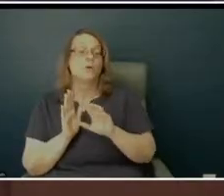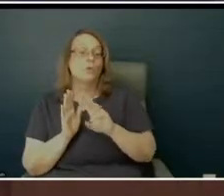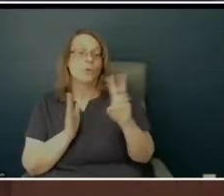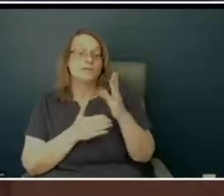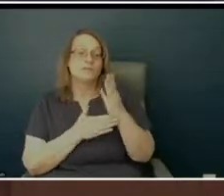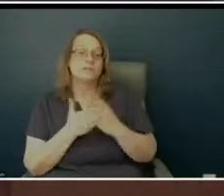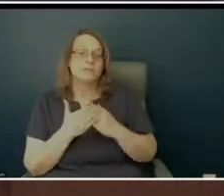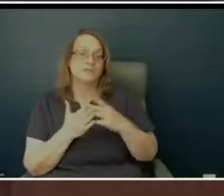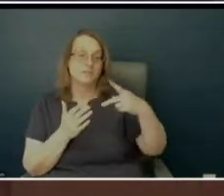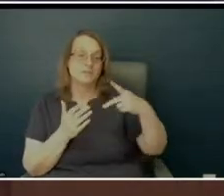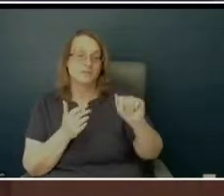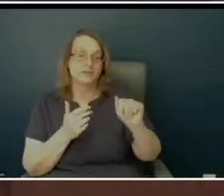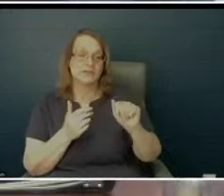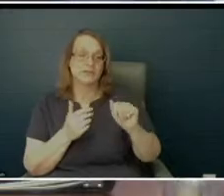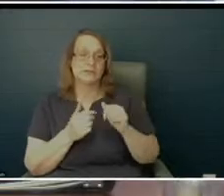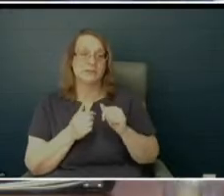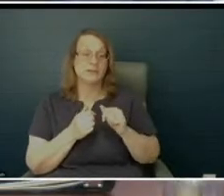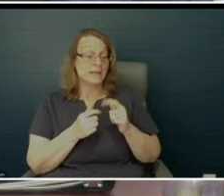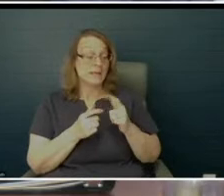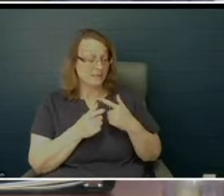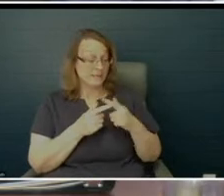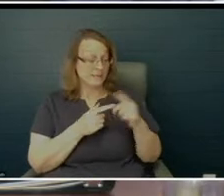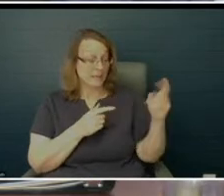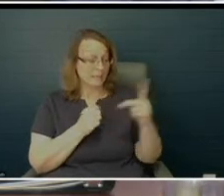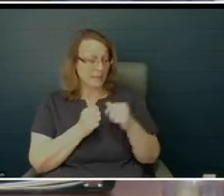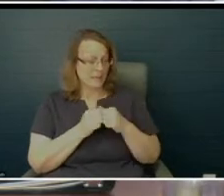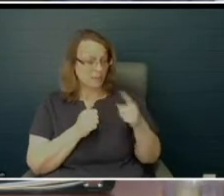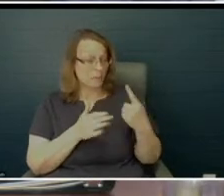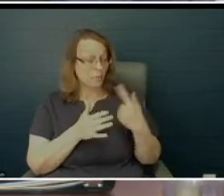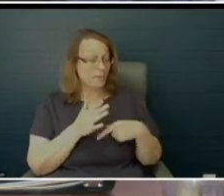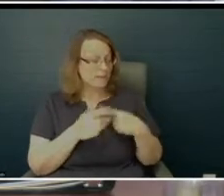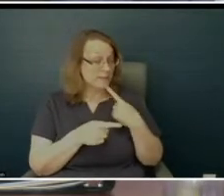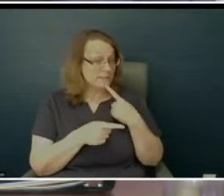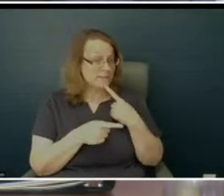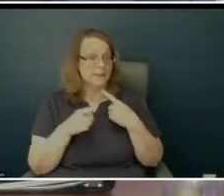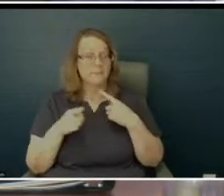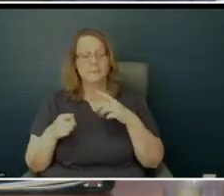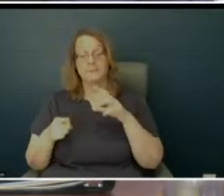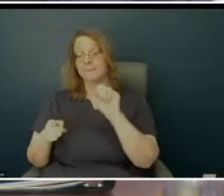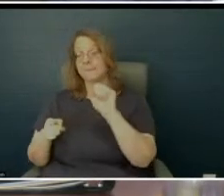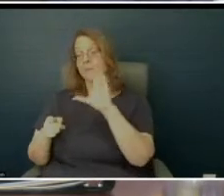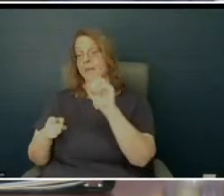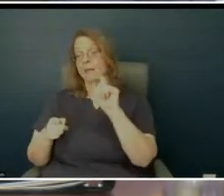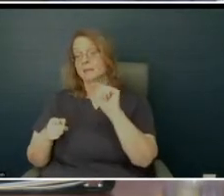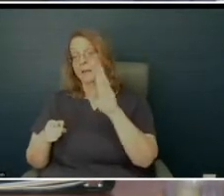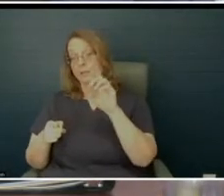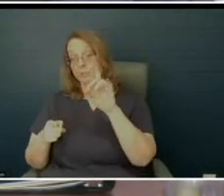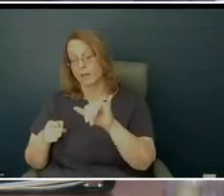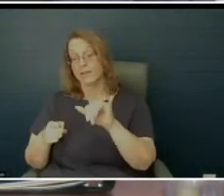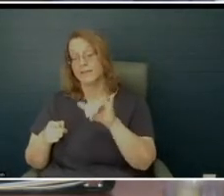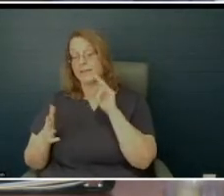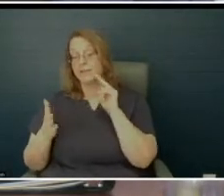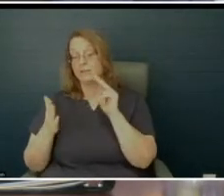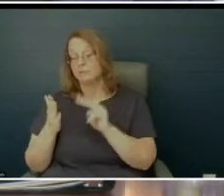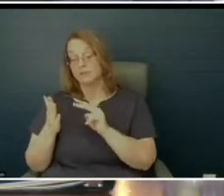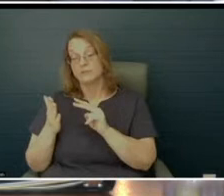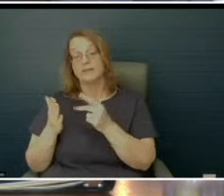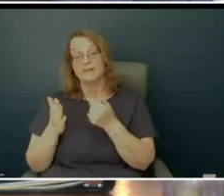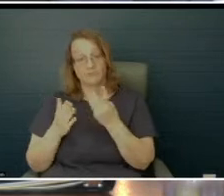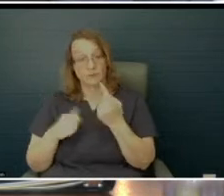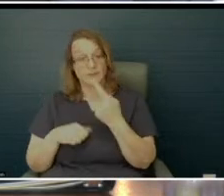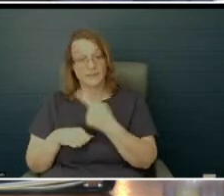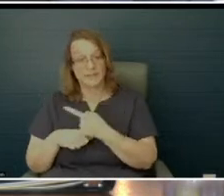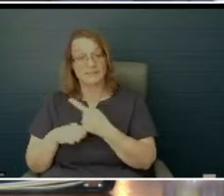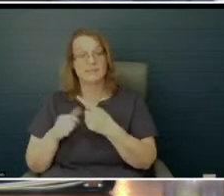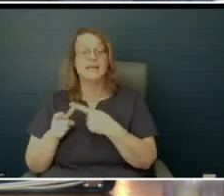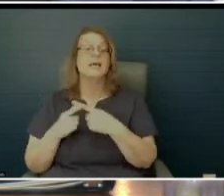What did they conclude? Scott Brady looked at it. He was the Western District of Pennsylvania U.S. Attorney. Took him a couple days, but he got